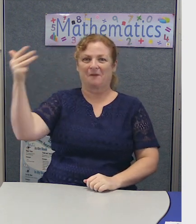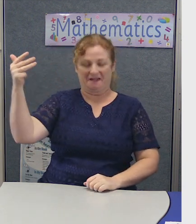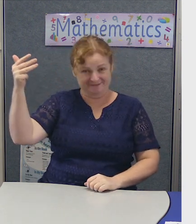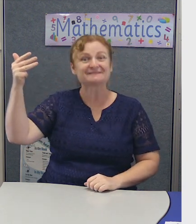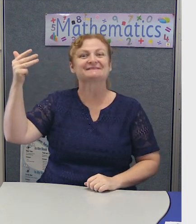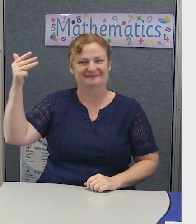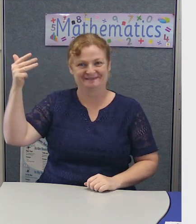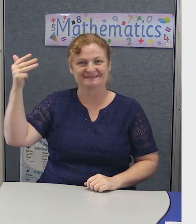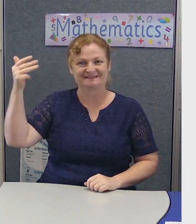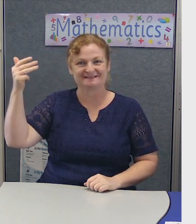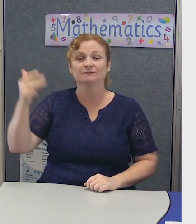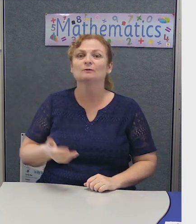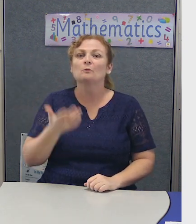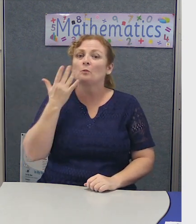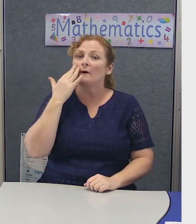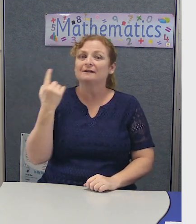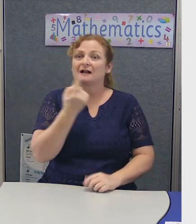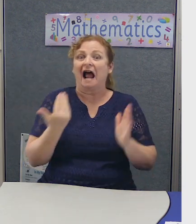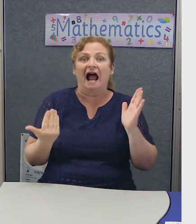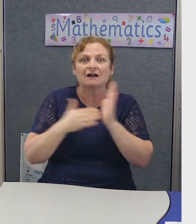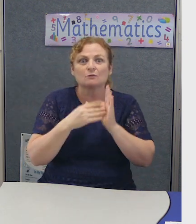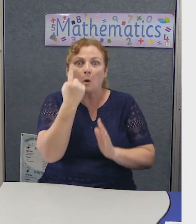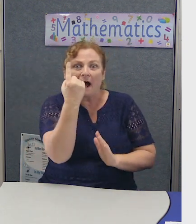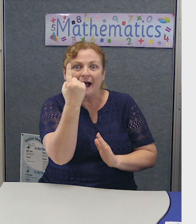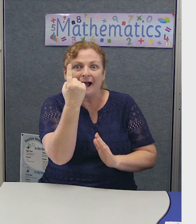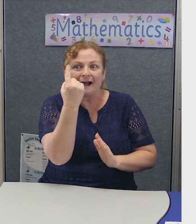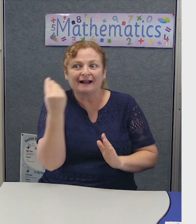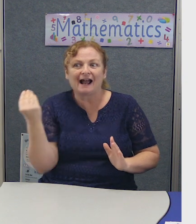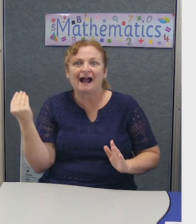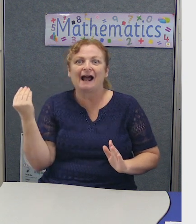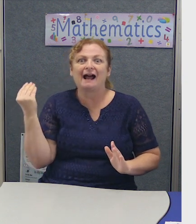When we add one to